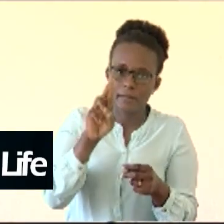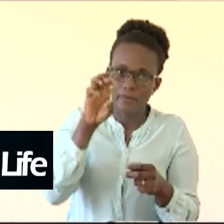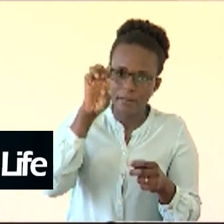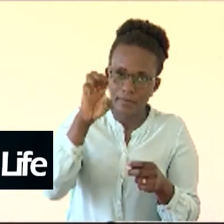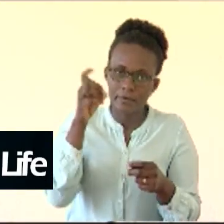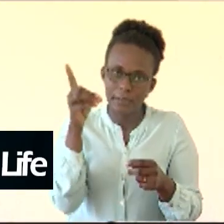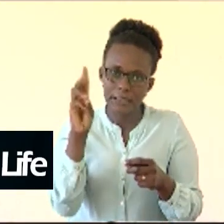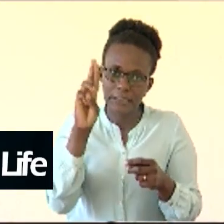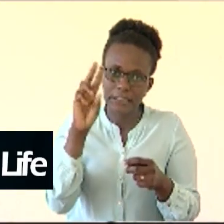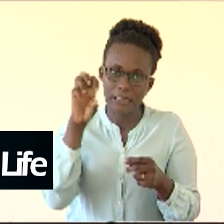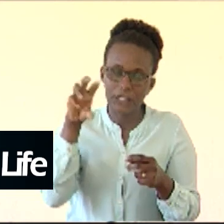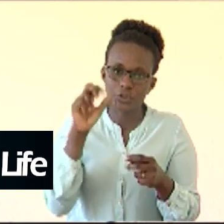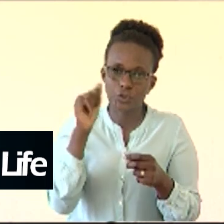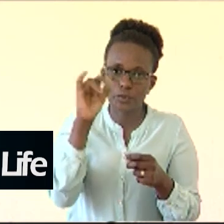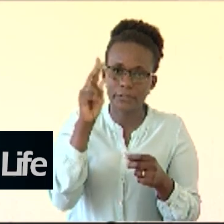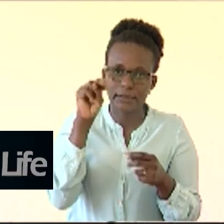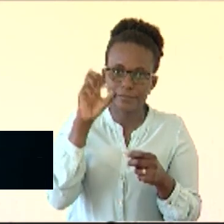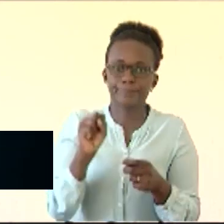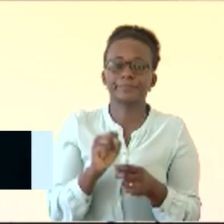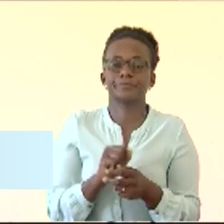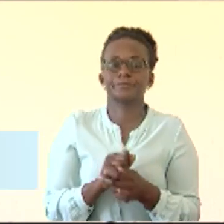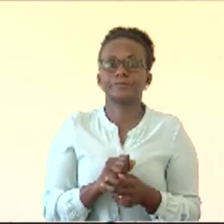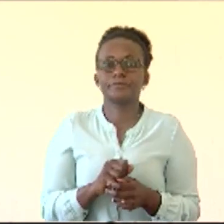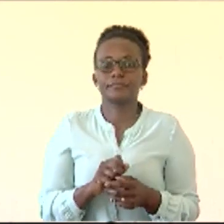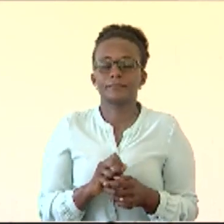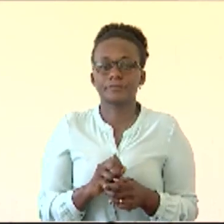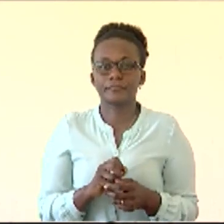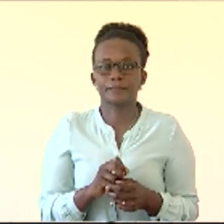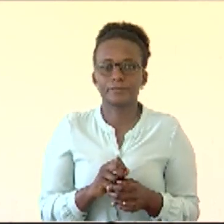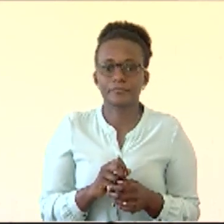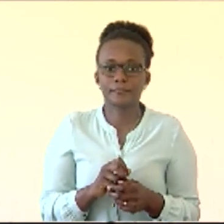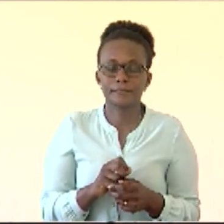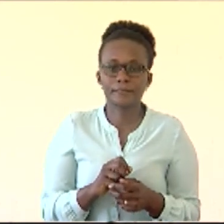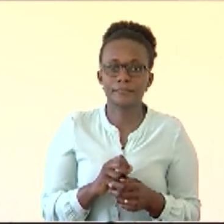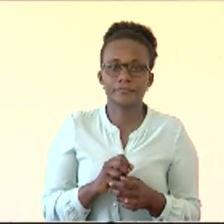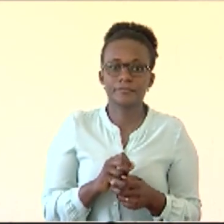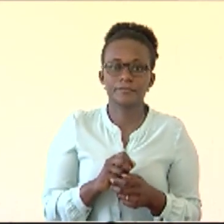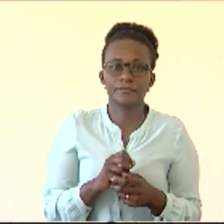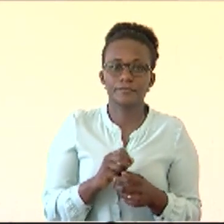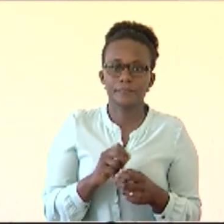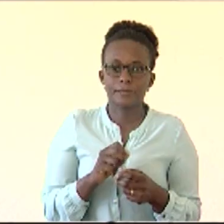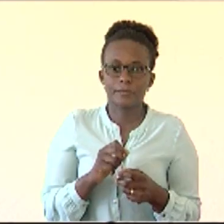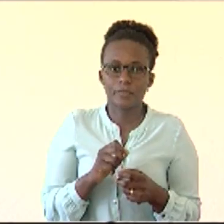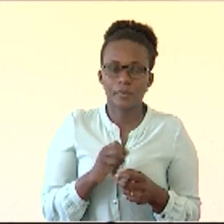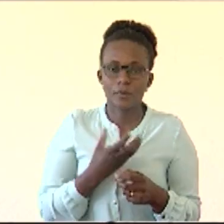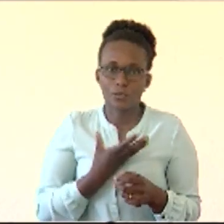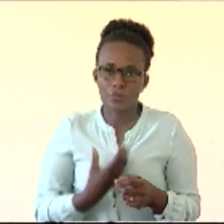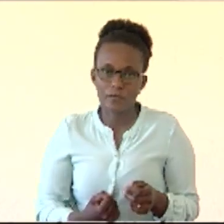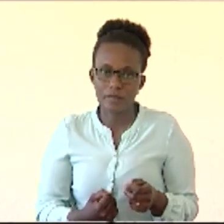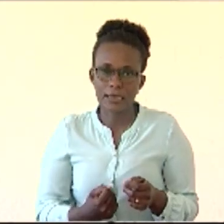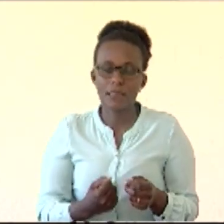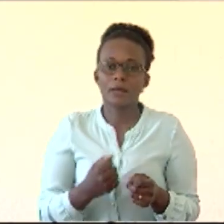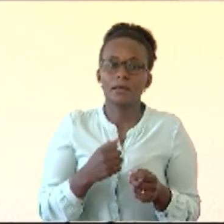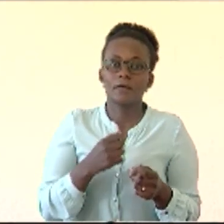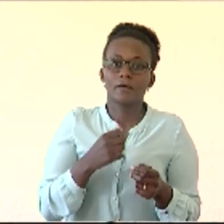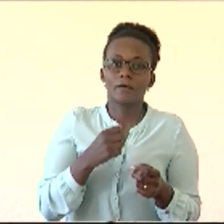Reduction takes place at the cathode, whereas oxidation takes place at the anode. So here we have, this one